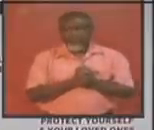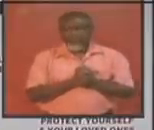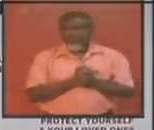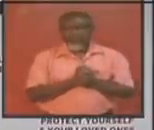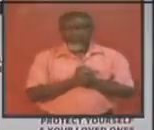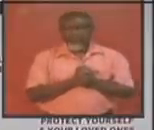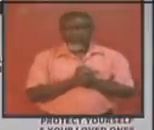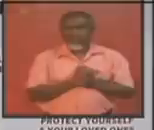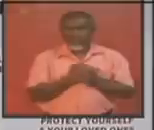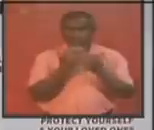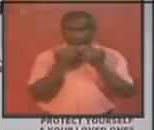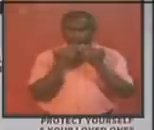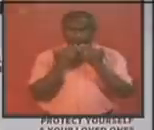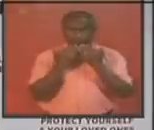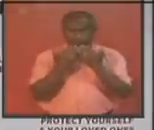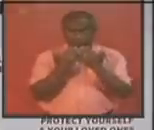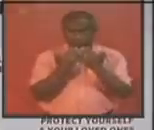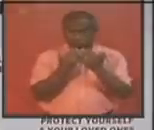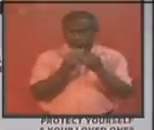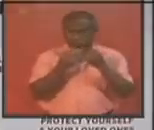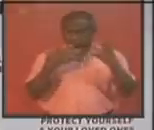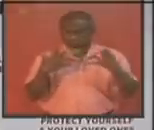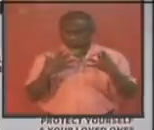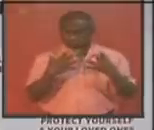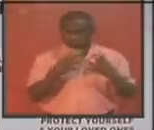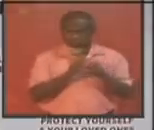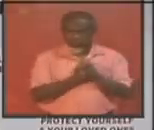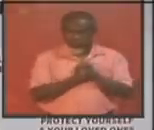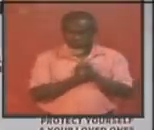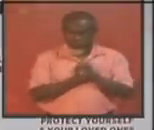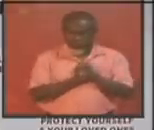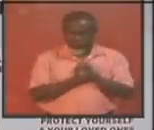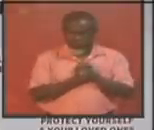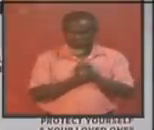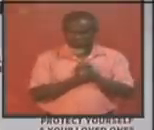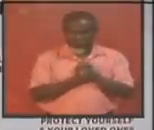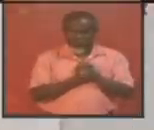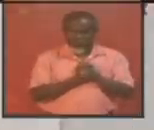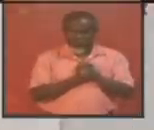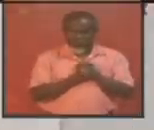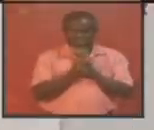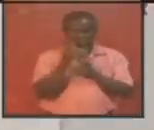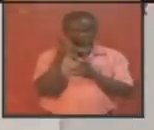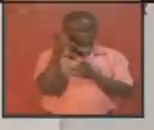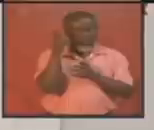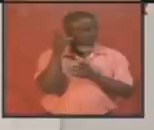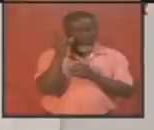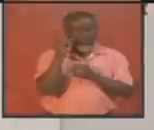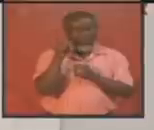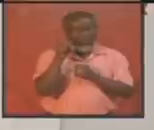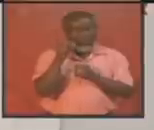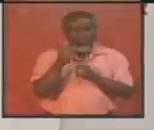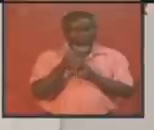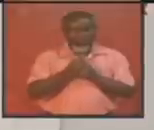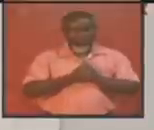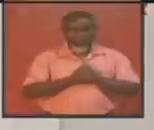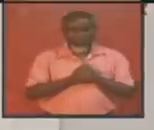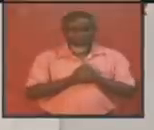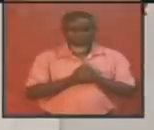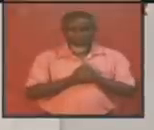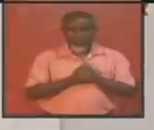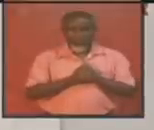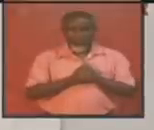Thank you very much. And yes, your internet is certainly clear enough for the question to be well conveyed.